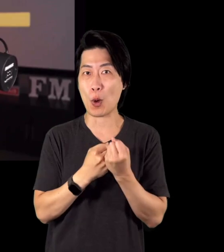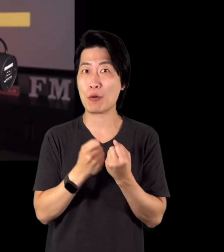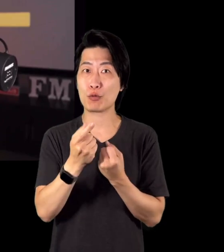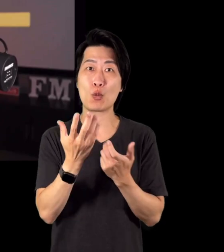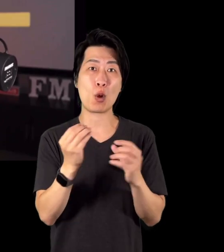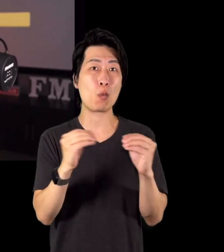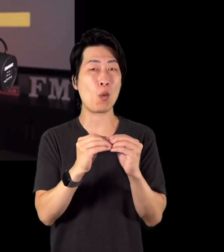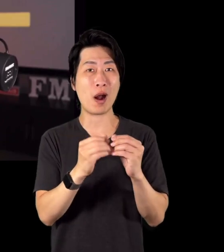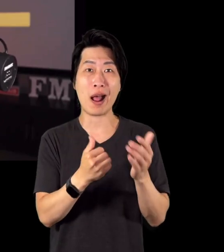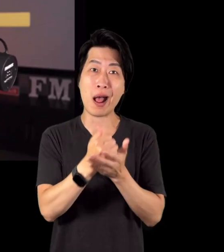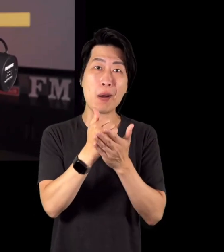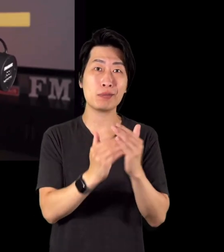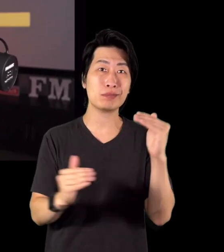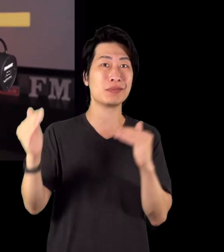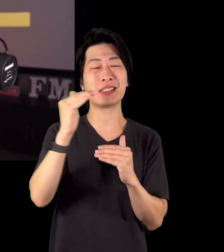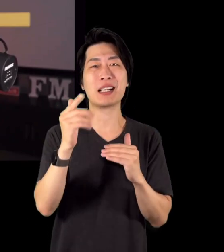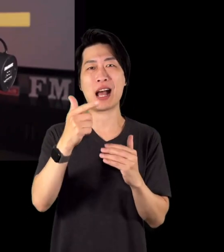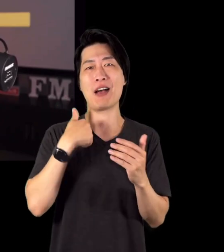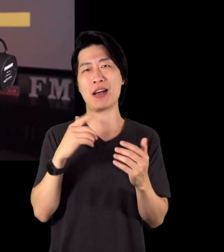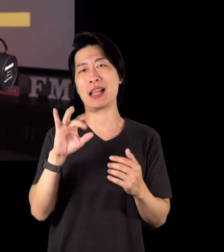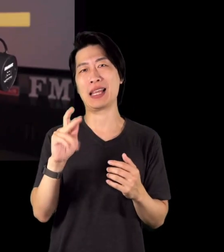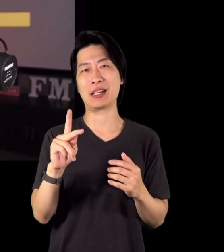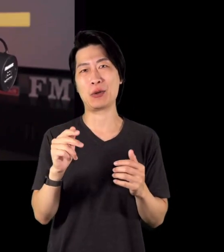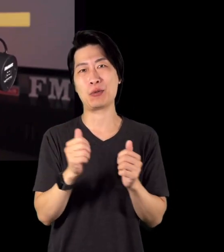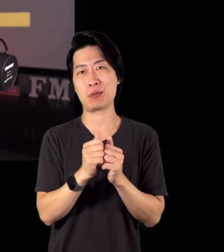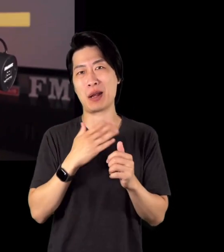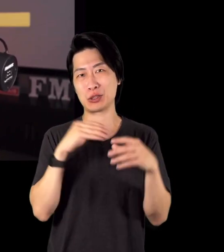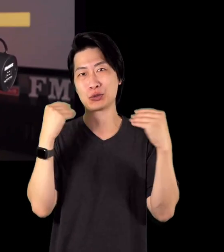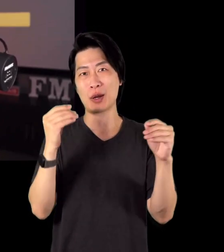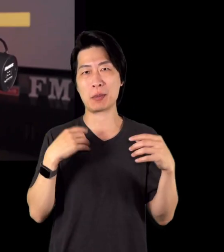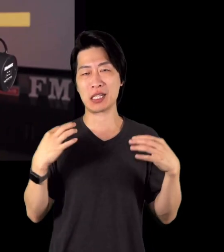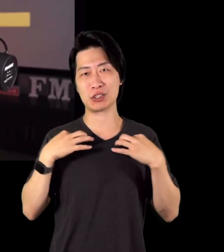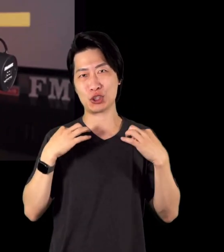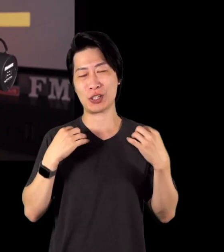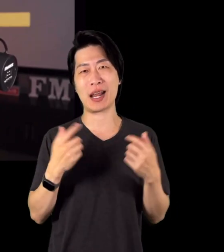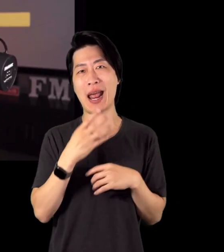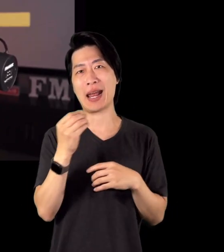if you want to go above and beyond, I have links to my merch, which is like the shirt I'm wearing